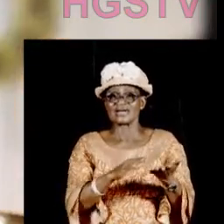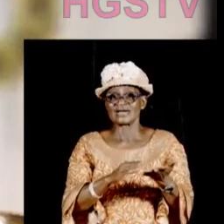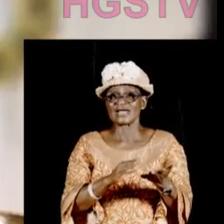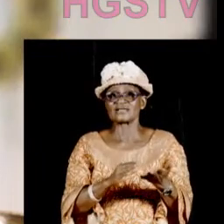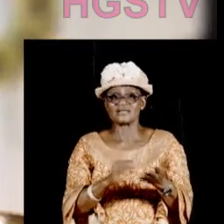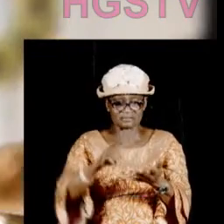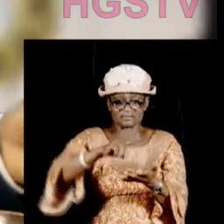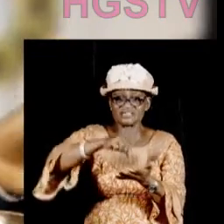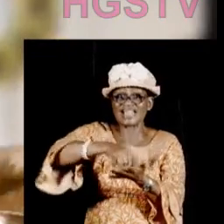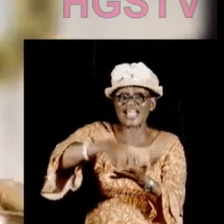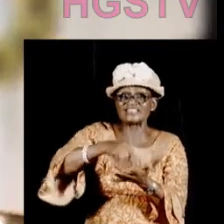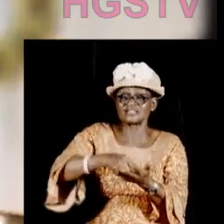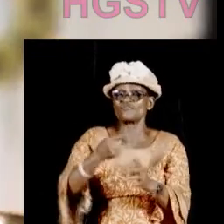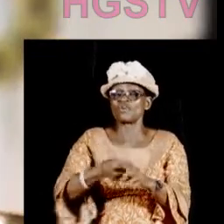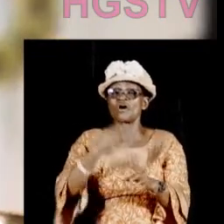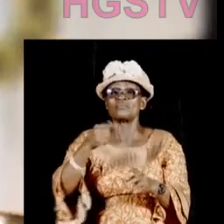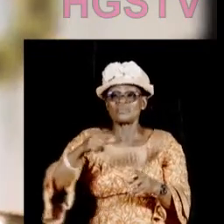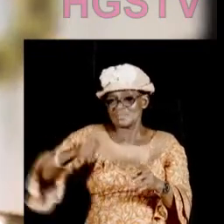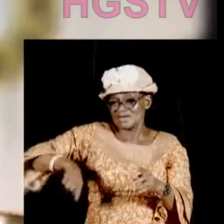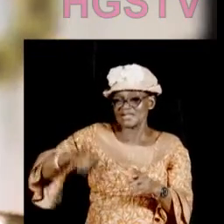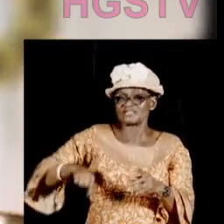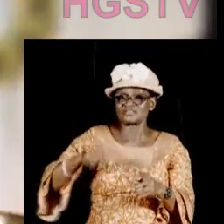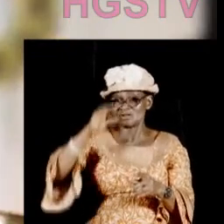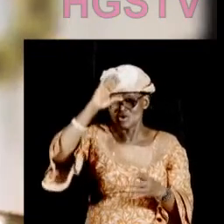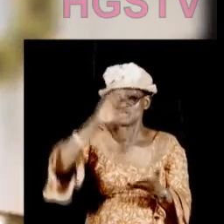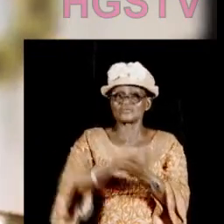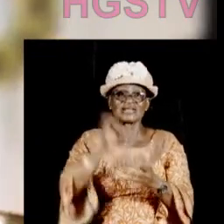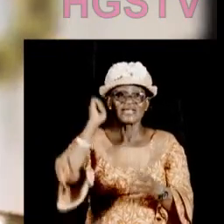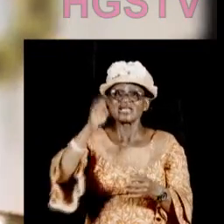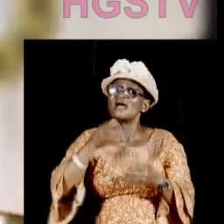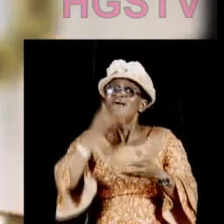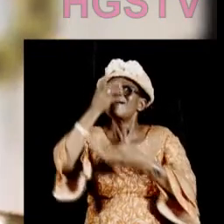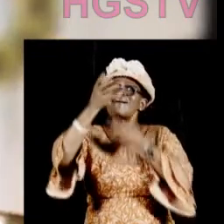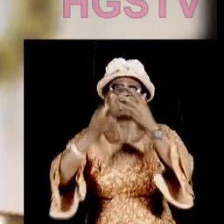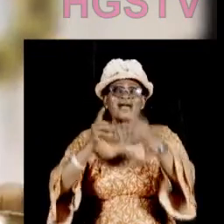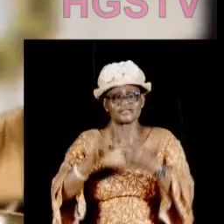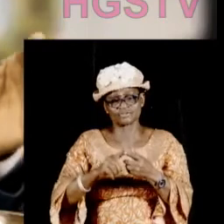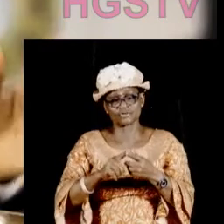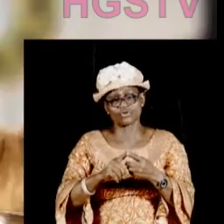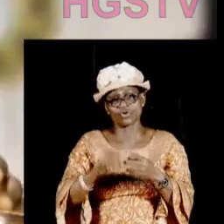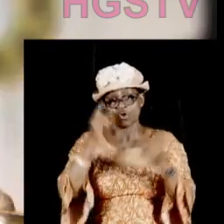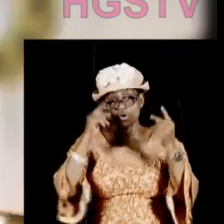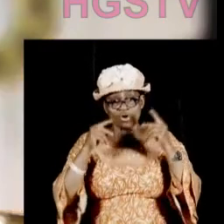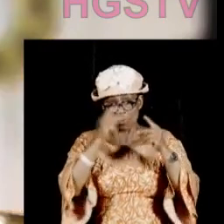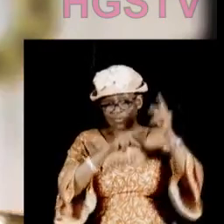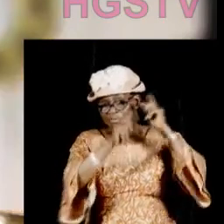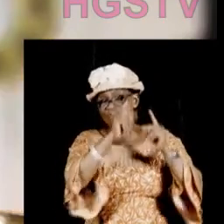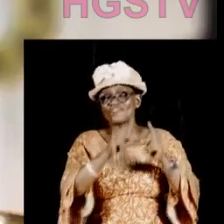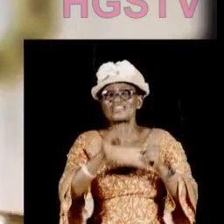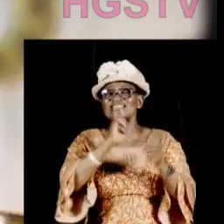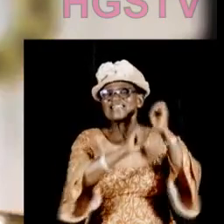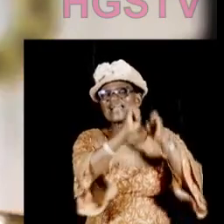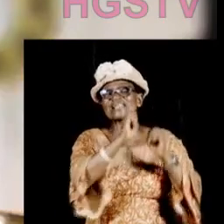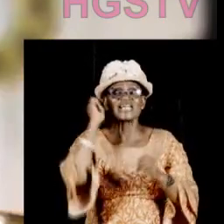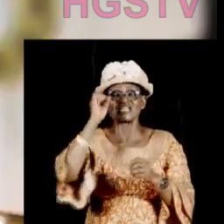late husband. He cried to the prophet, a prophet Elisha, and he followed the instruction of